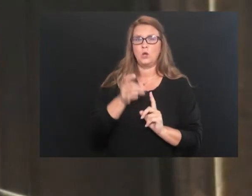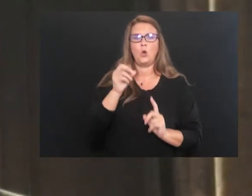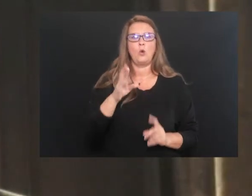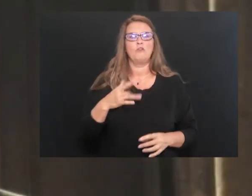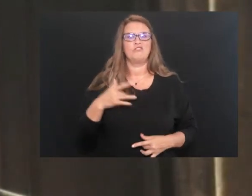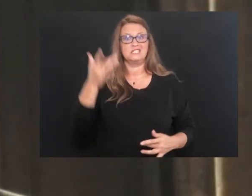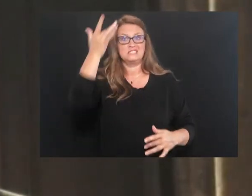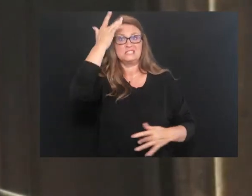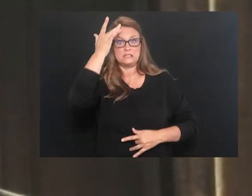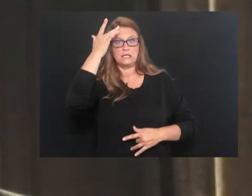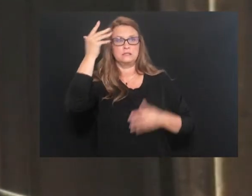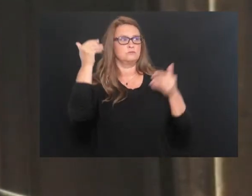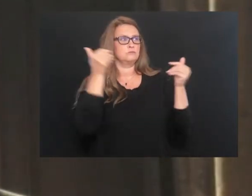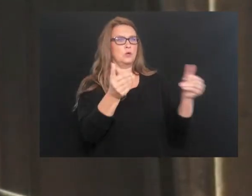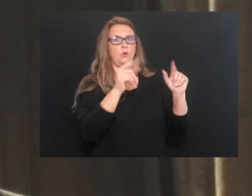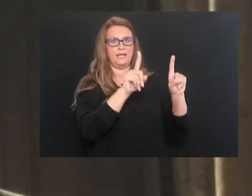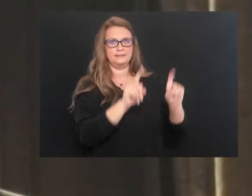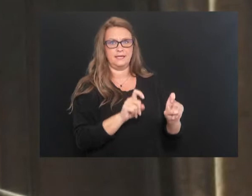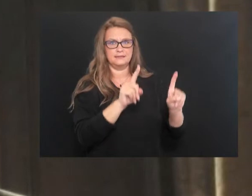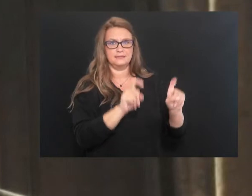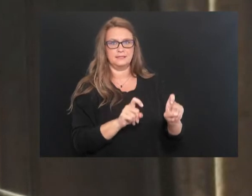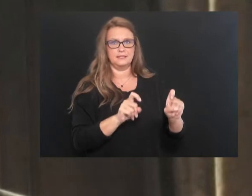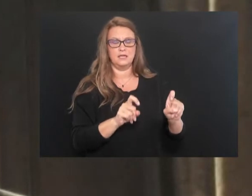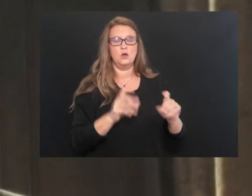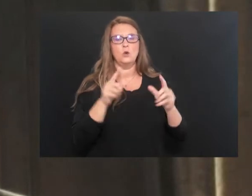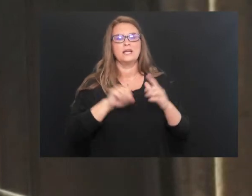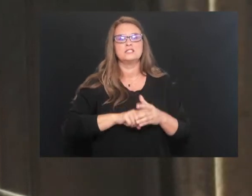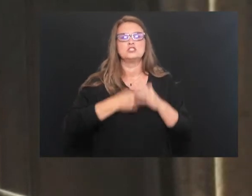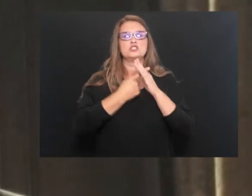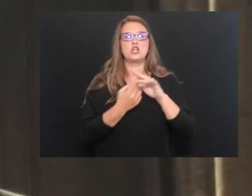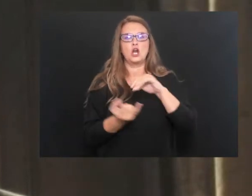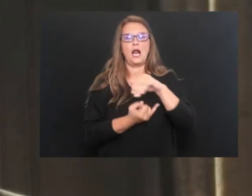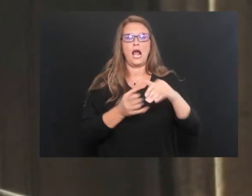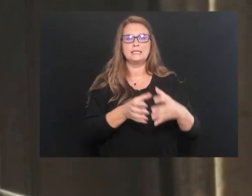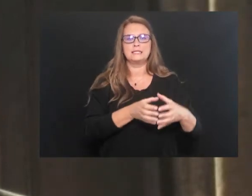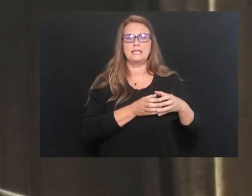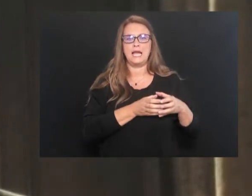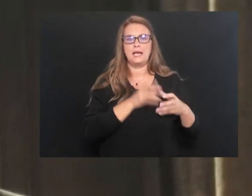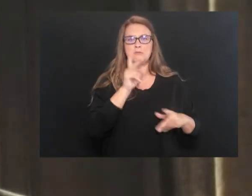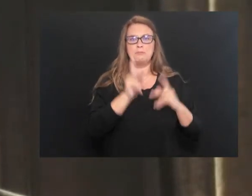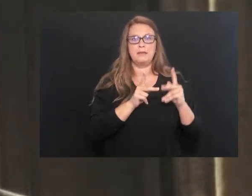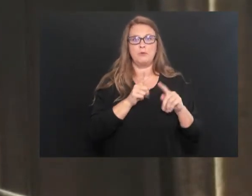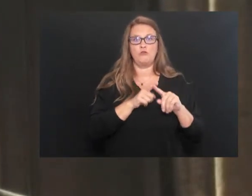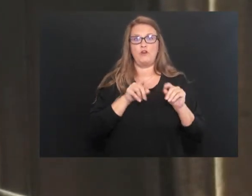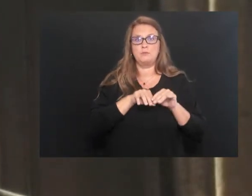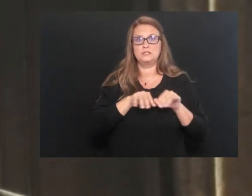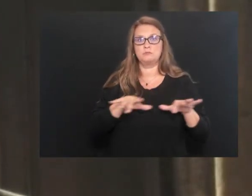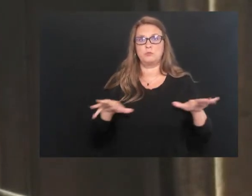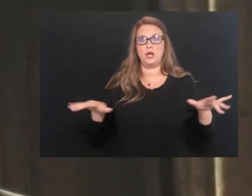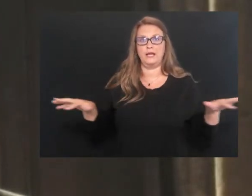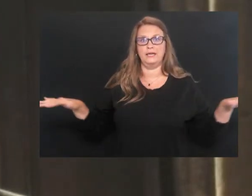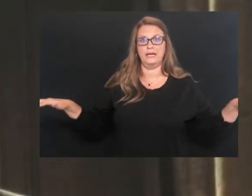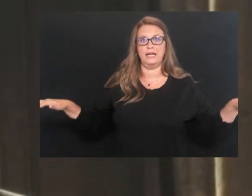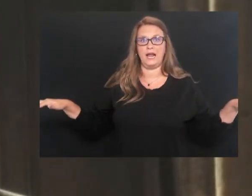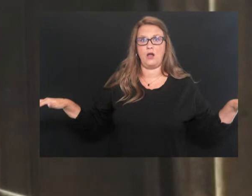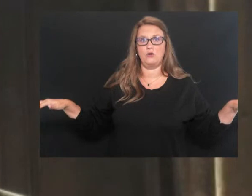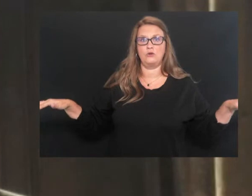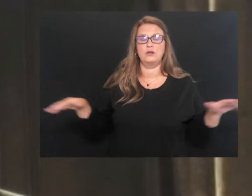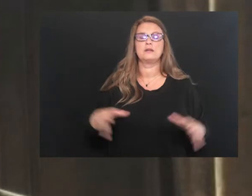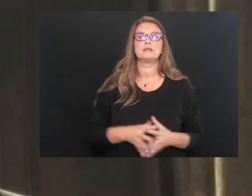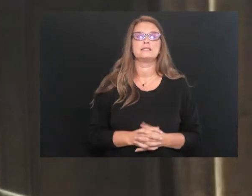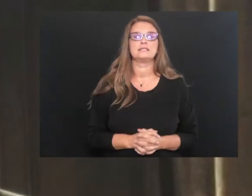way we can start to isolate people who do have COVID-19 infections from others, which slows down this explosive rate of